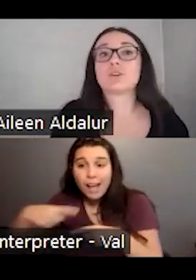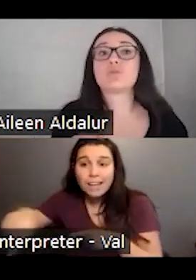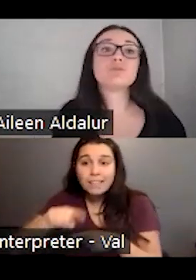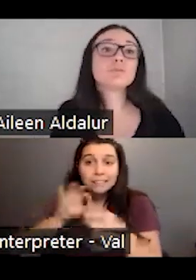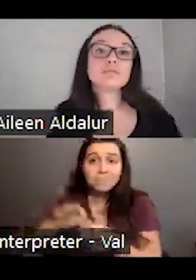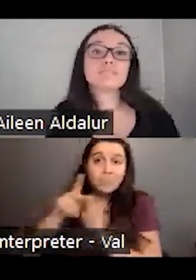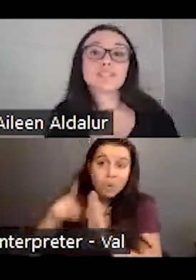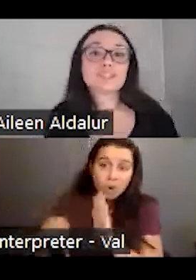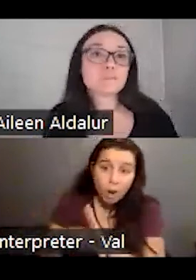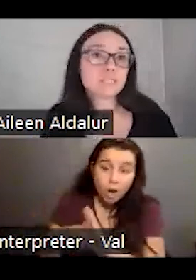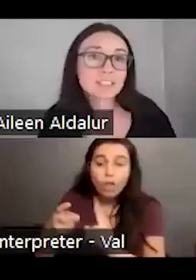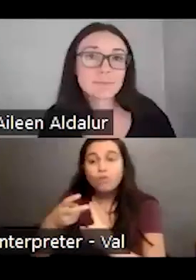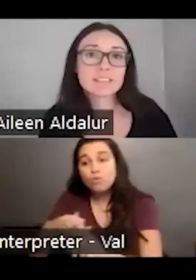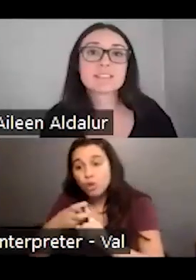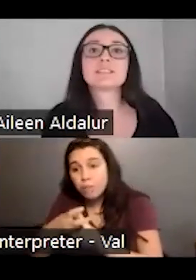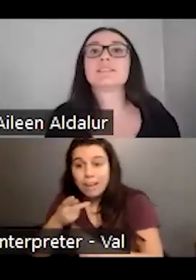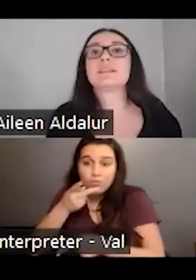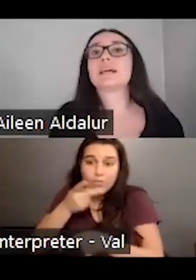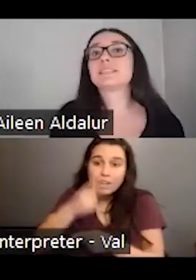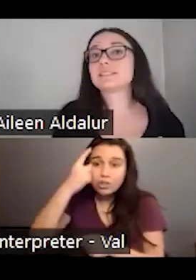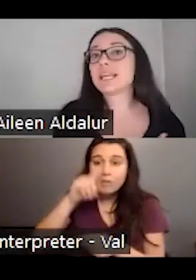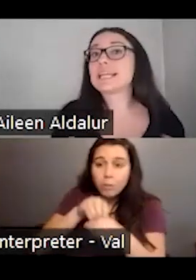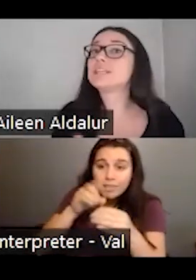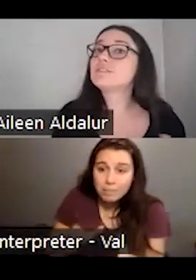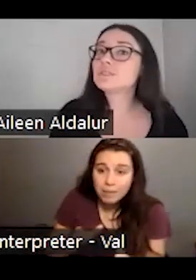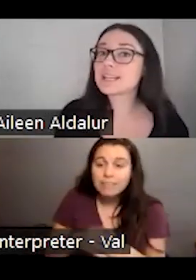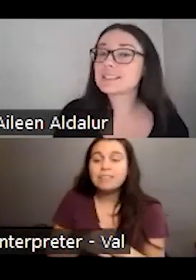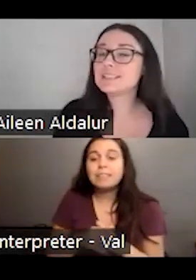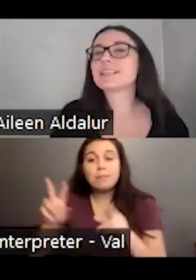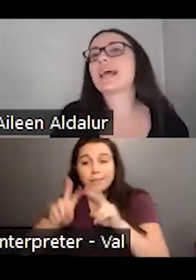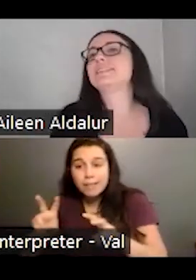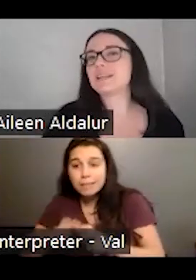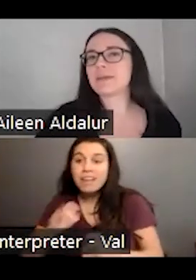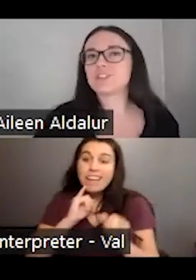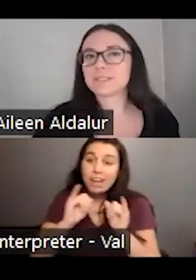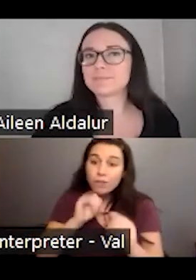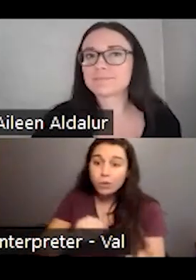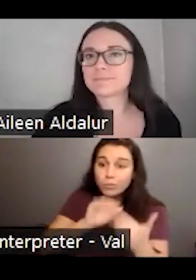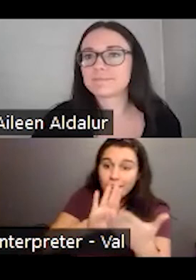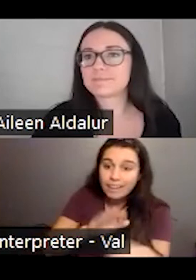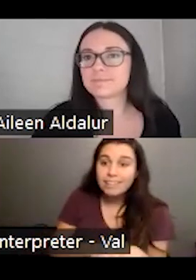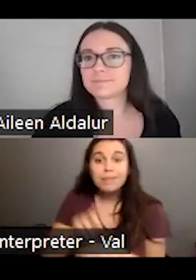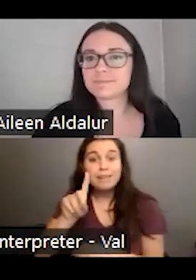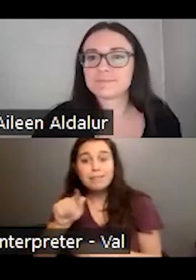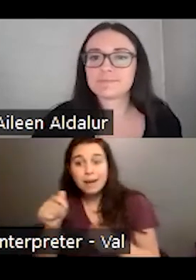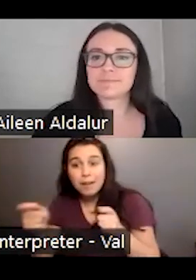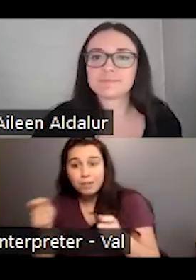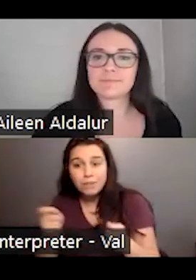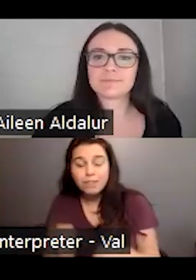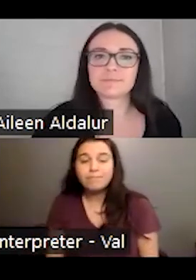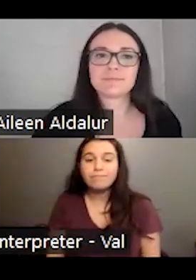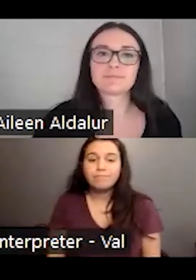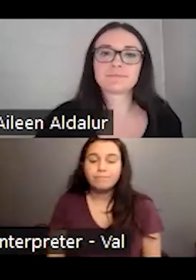protocols, recruitment and retention of participants, assessment and interview techniques, and data management.